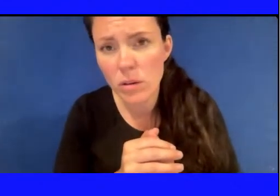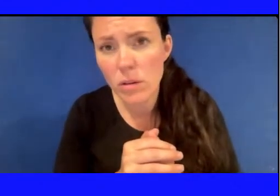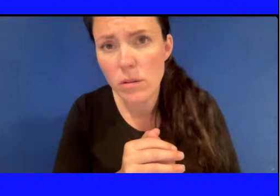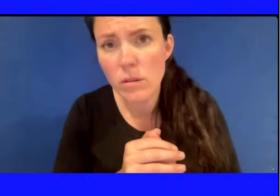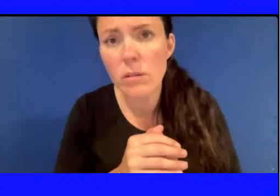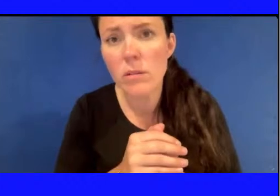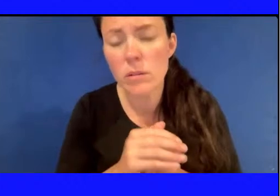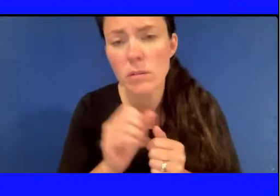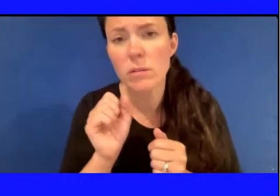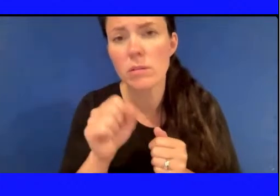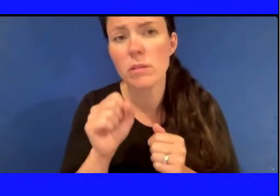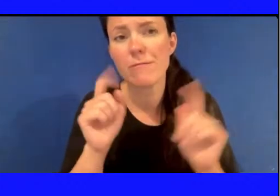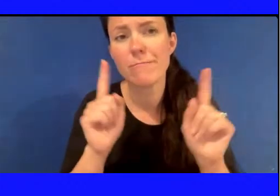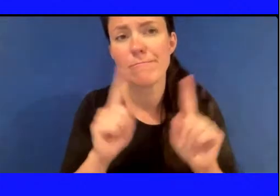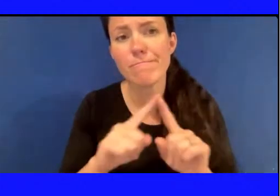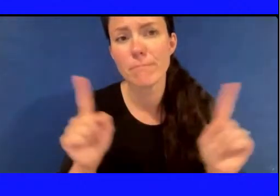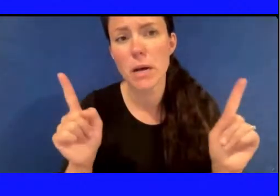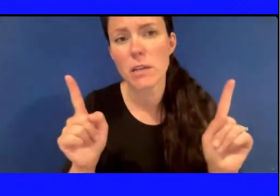out. But